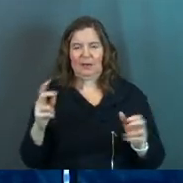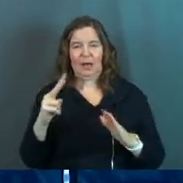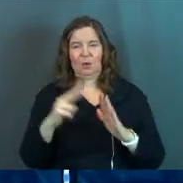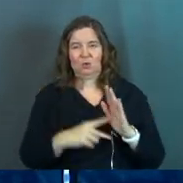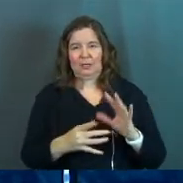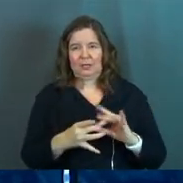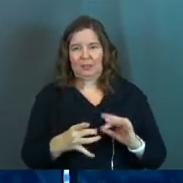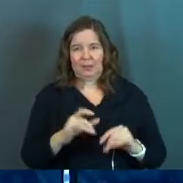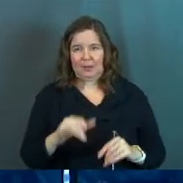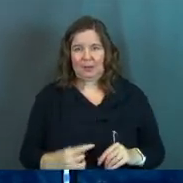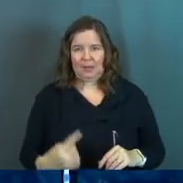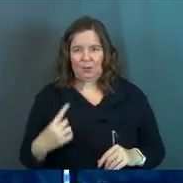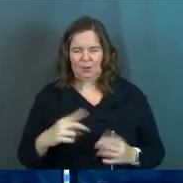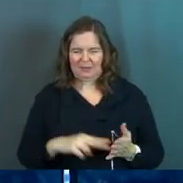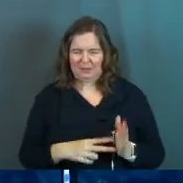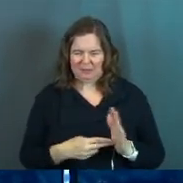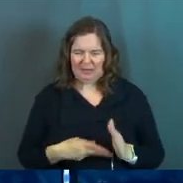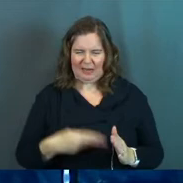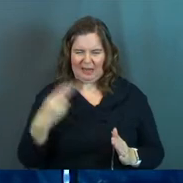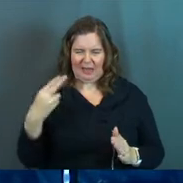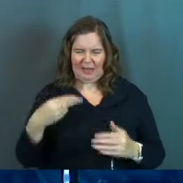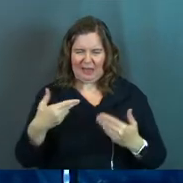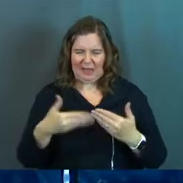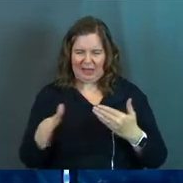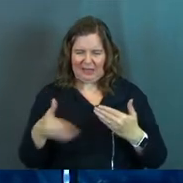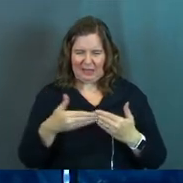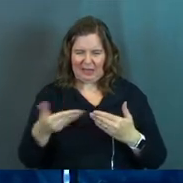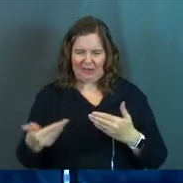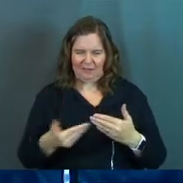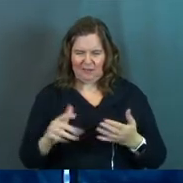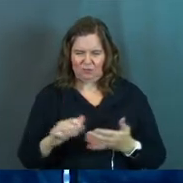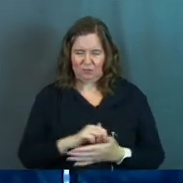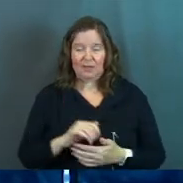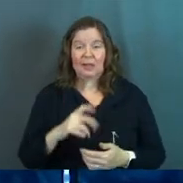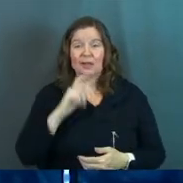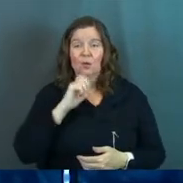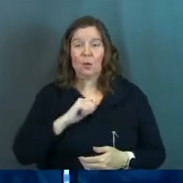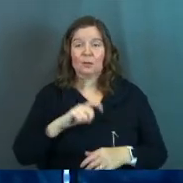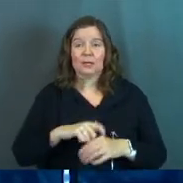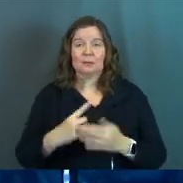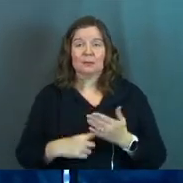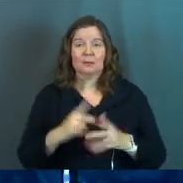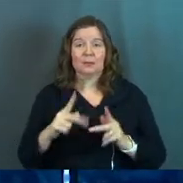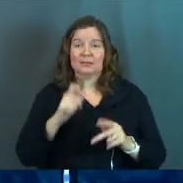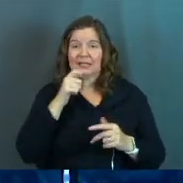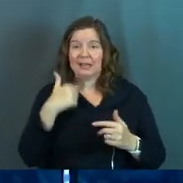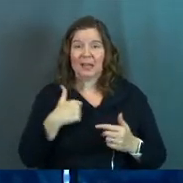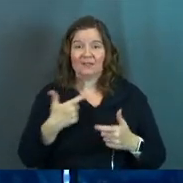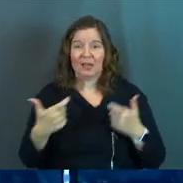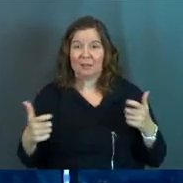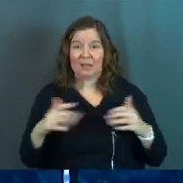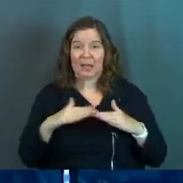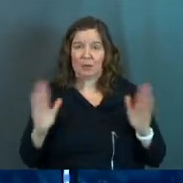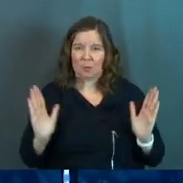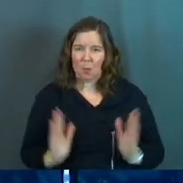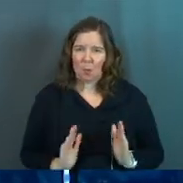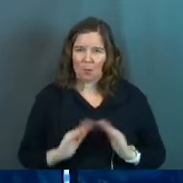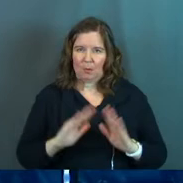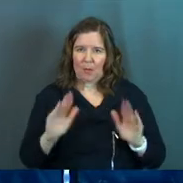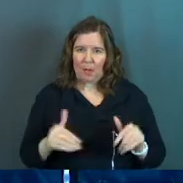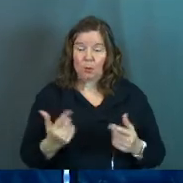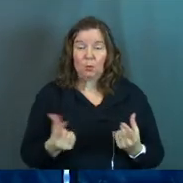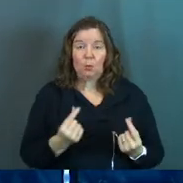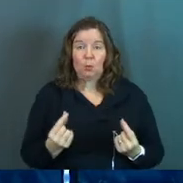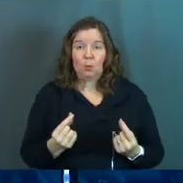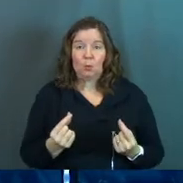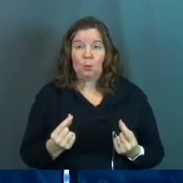reading a commentary on that one. What does it mean, build a high gate invites destruction? Or like in ancient times, sometimes people didn't have a very big house. And